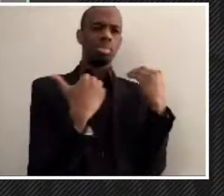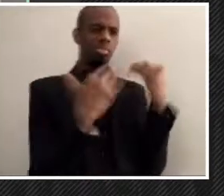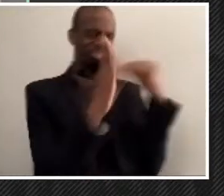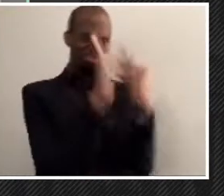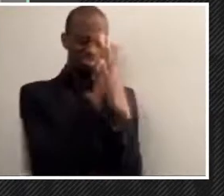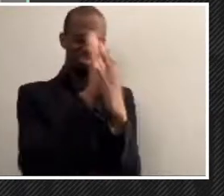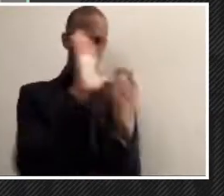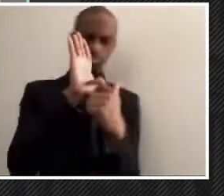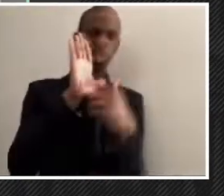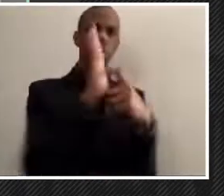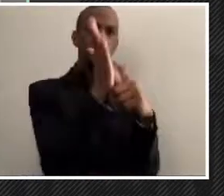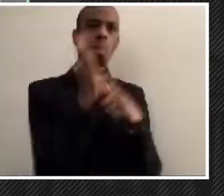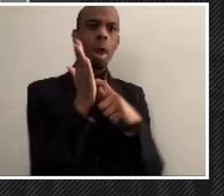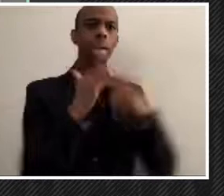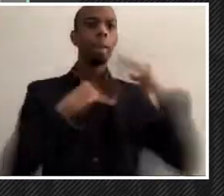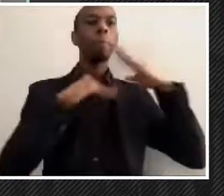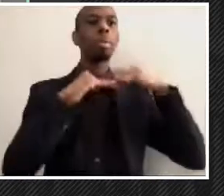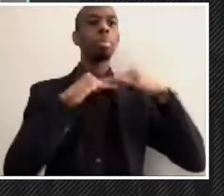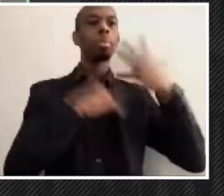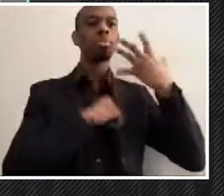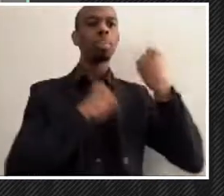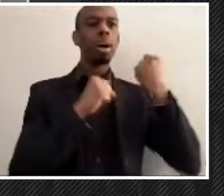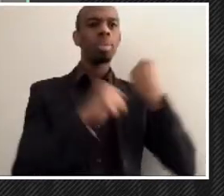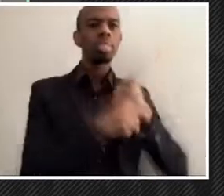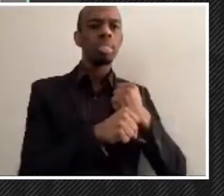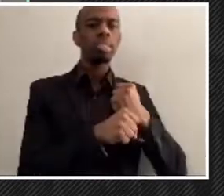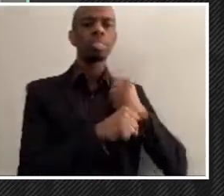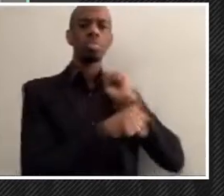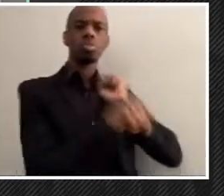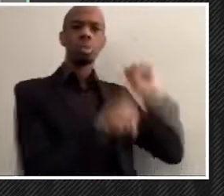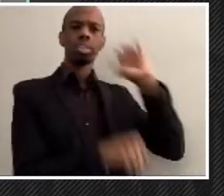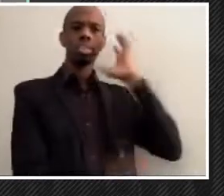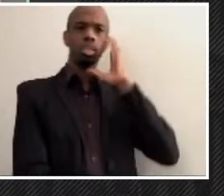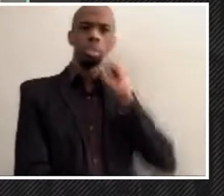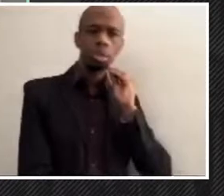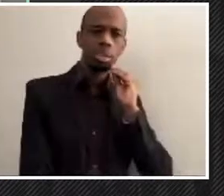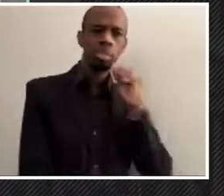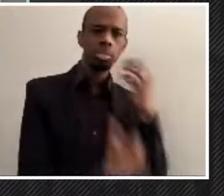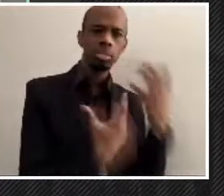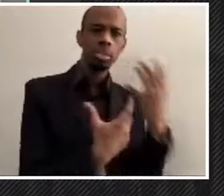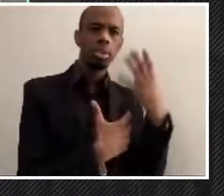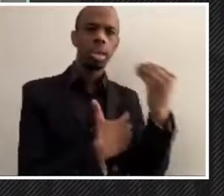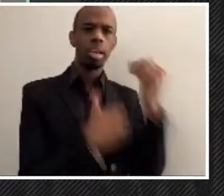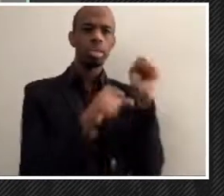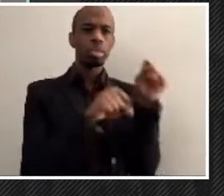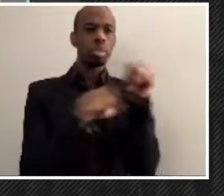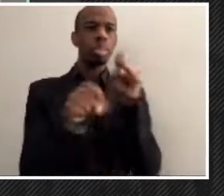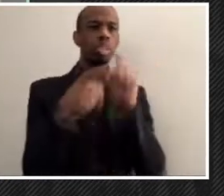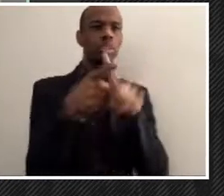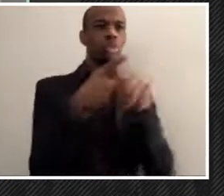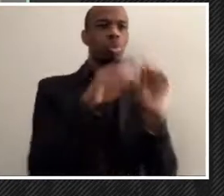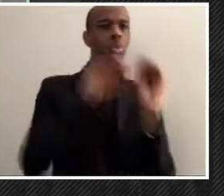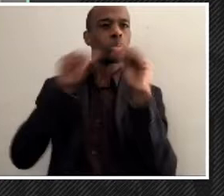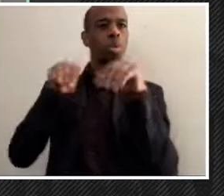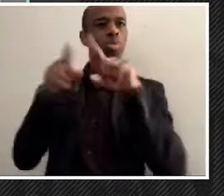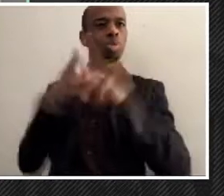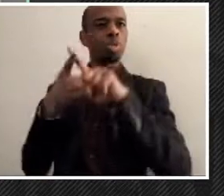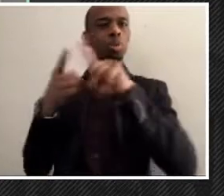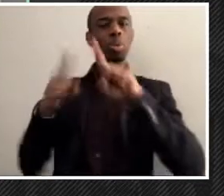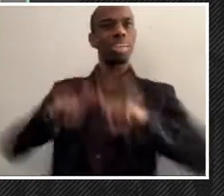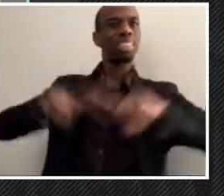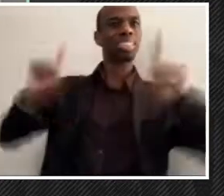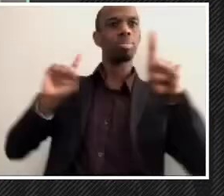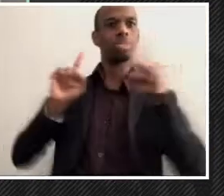and the ability to move a certain city. I think there's a lot of responsibility on the folks who